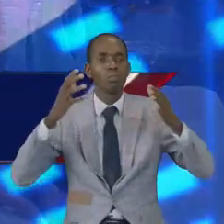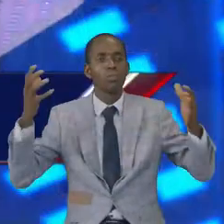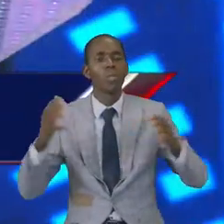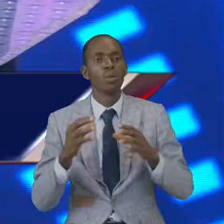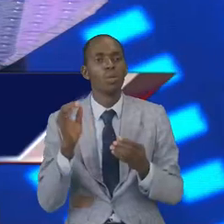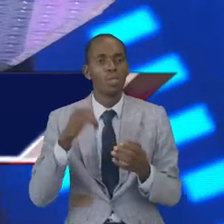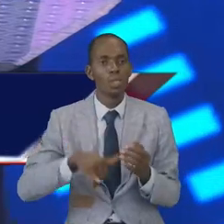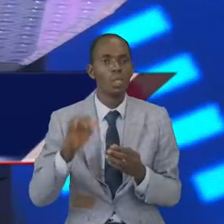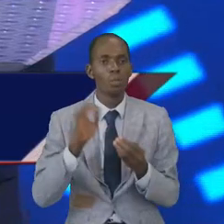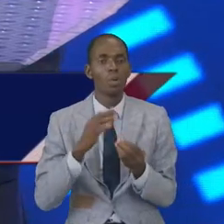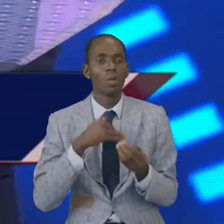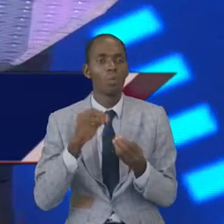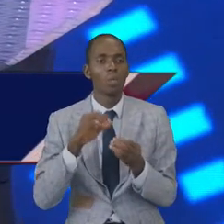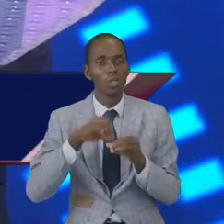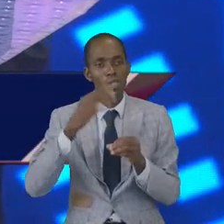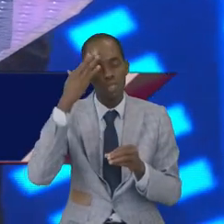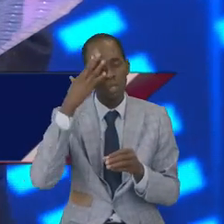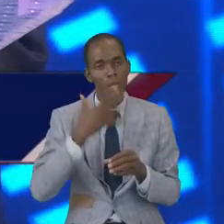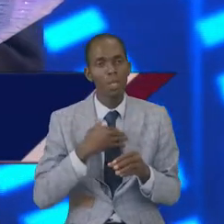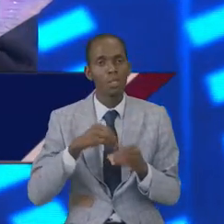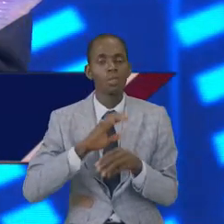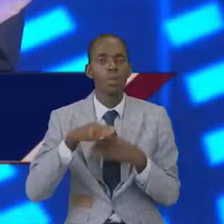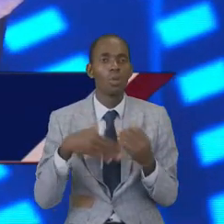in all judgment. And then